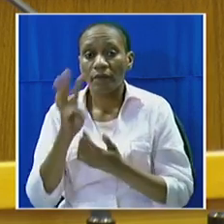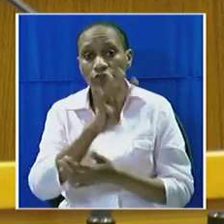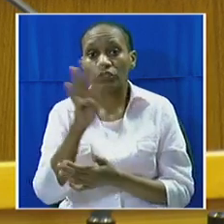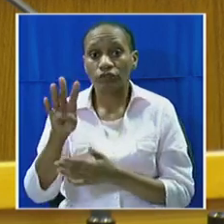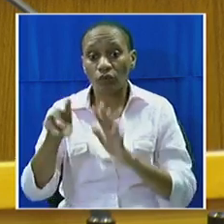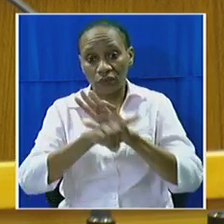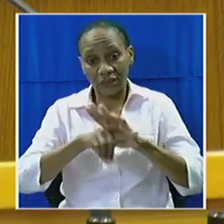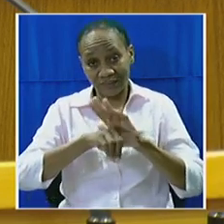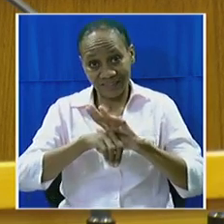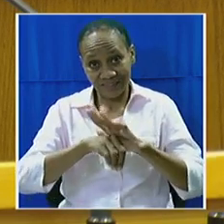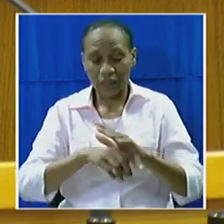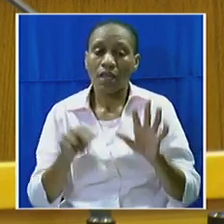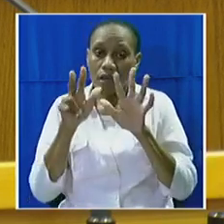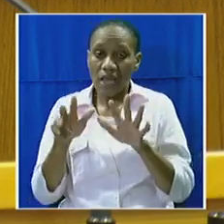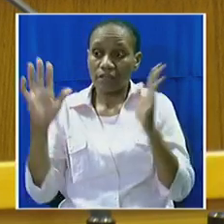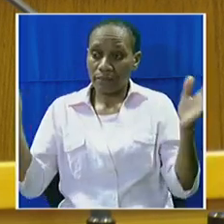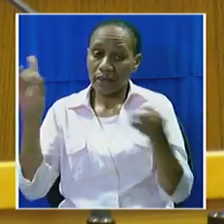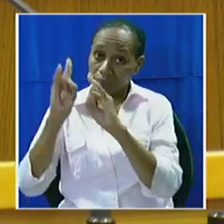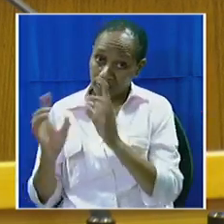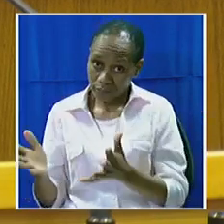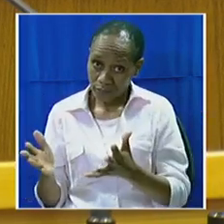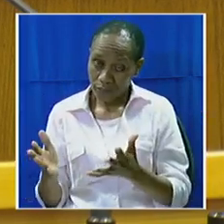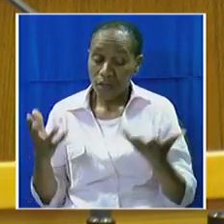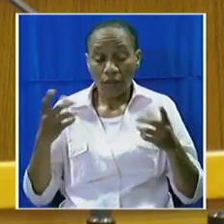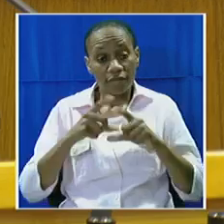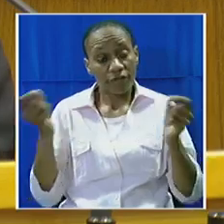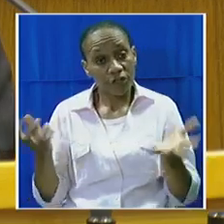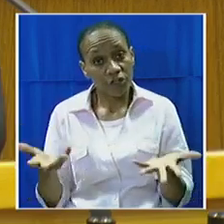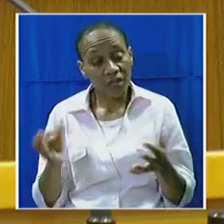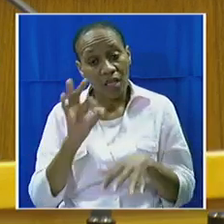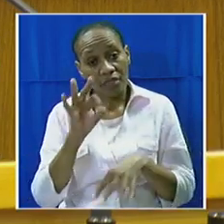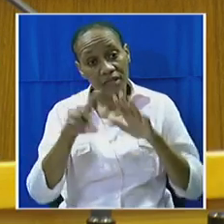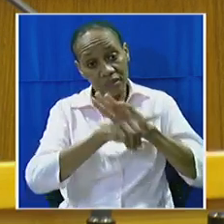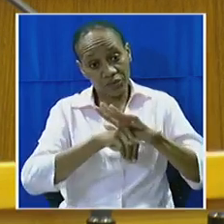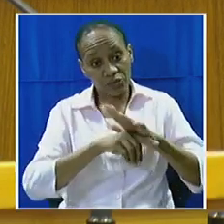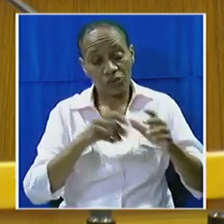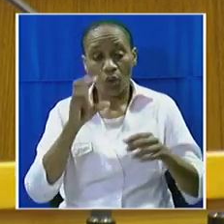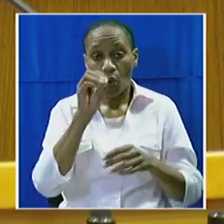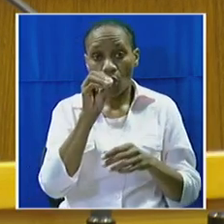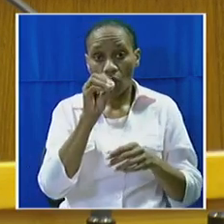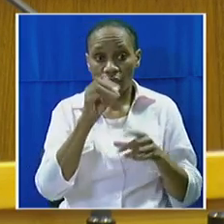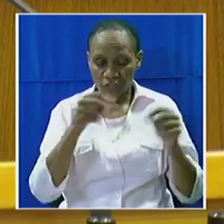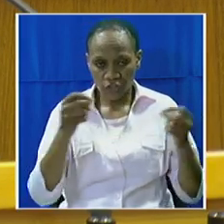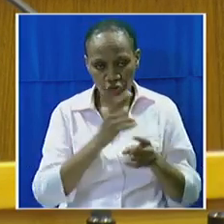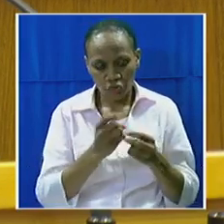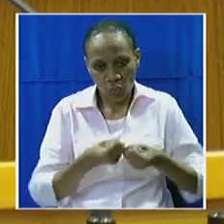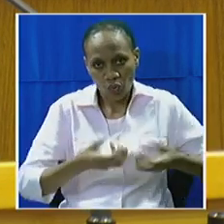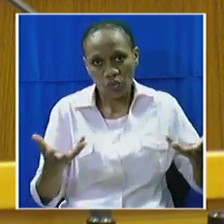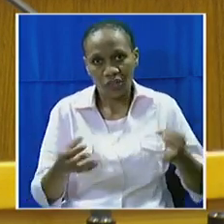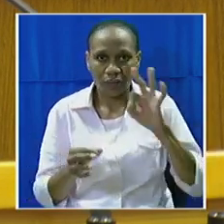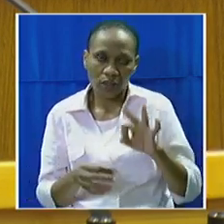municipalities and 8 metros, and it has already been launched in 3 district municipalities, OR Tambo, Waterberg, and